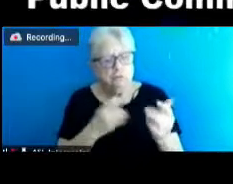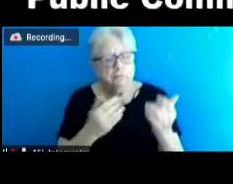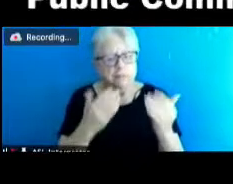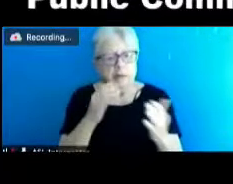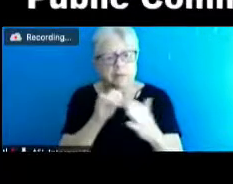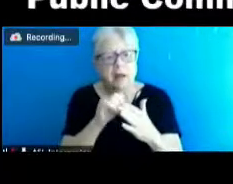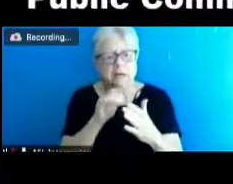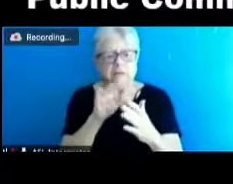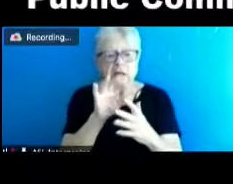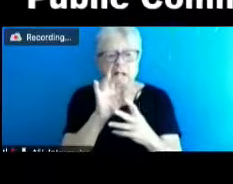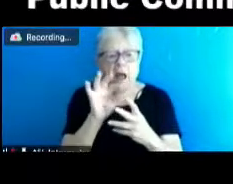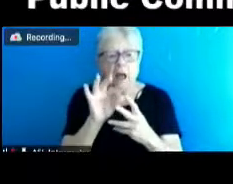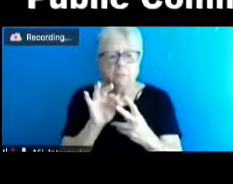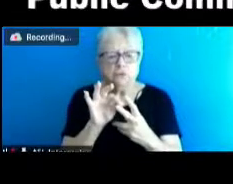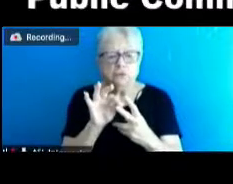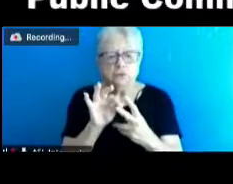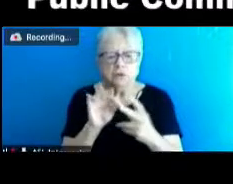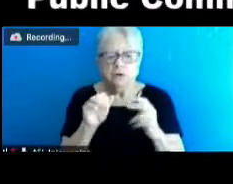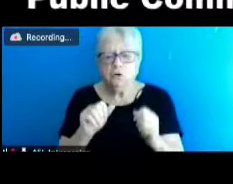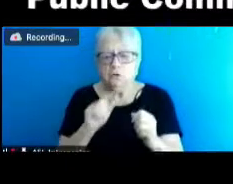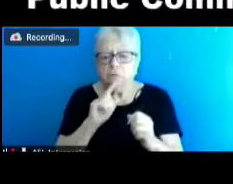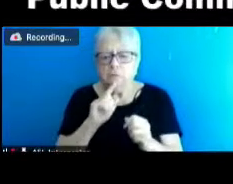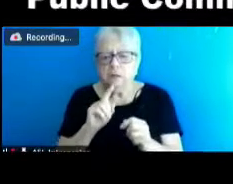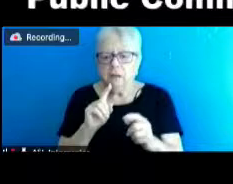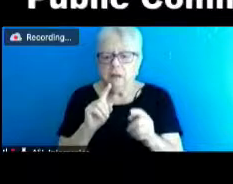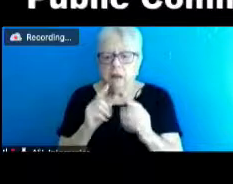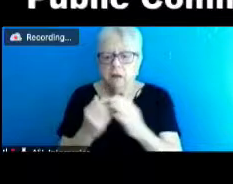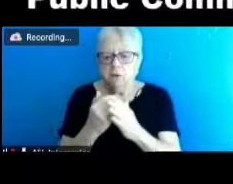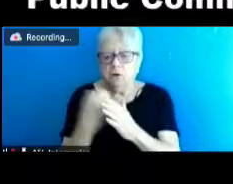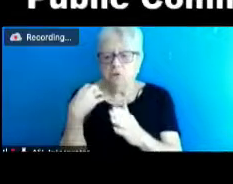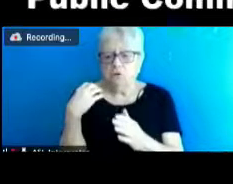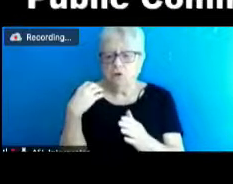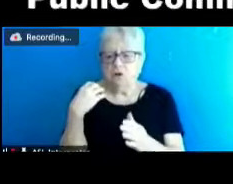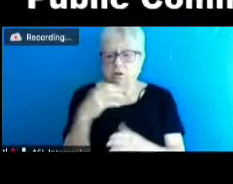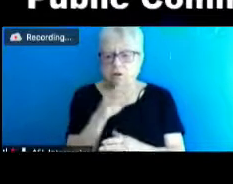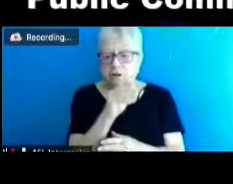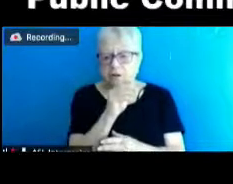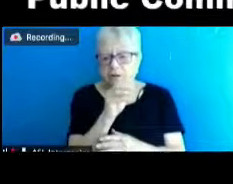Well, it could be the incoming chair, which happens to be Commissioner Sadwani,